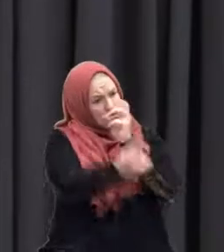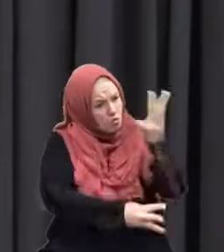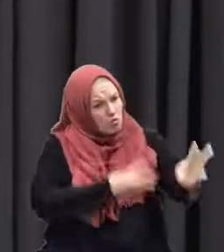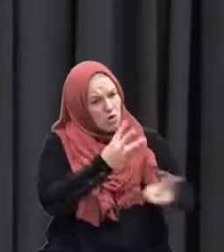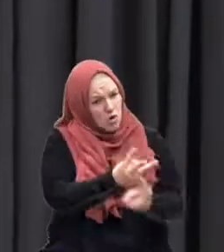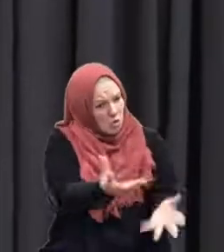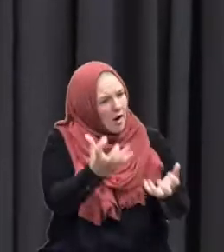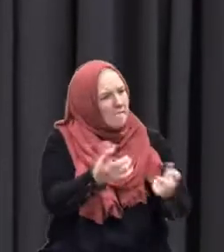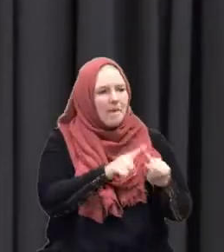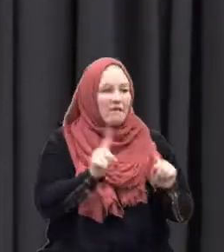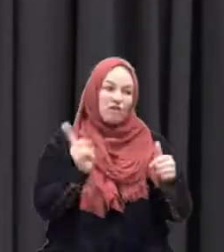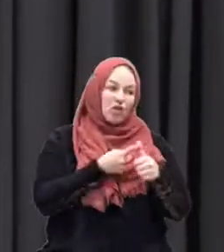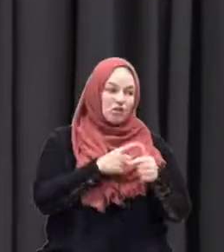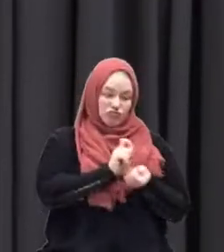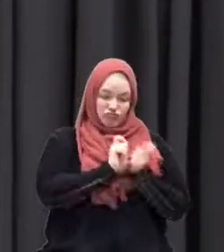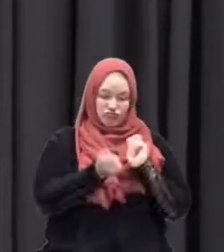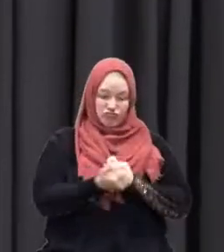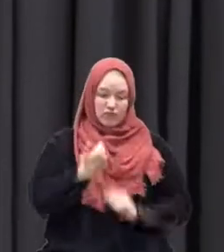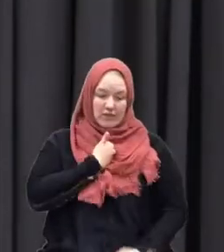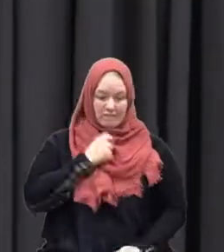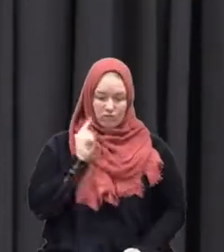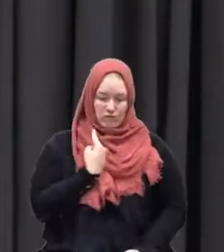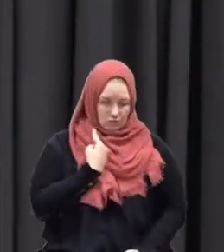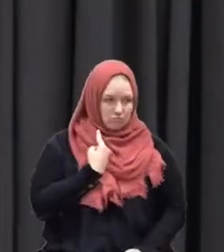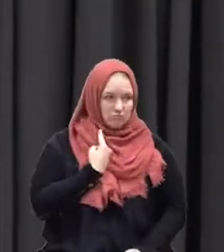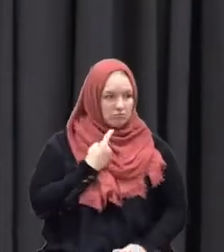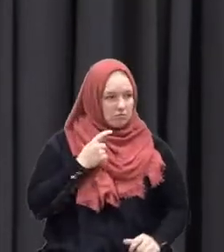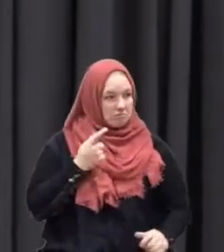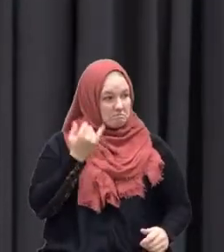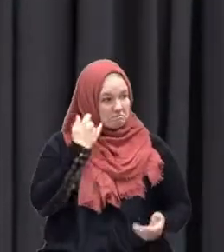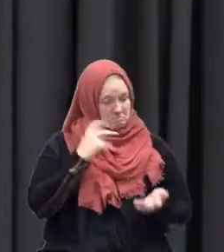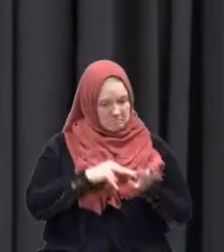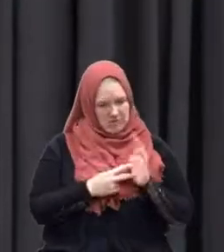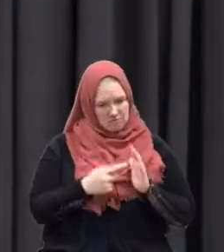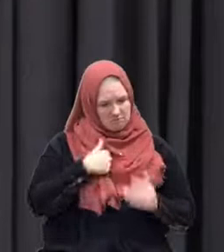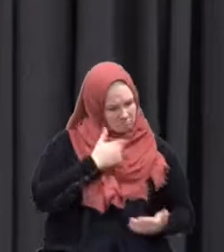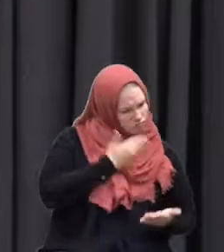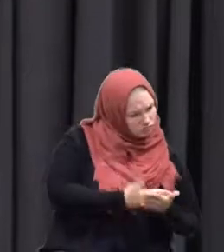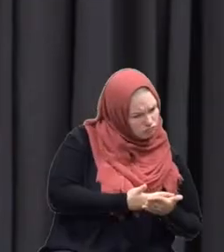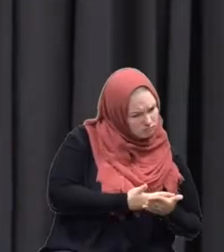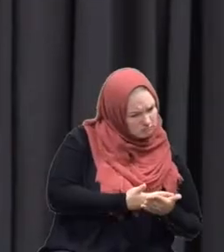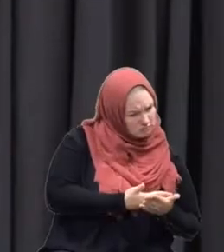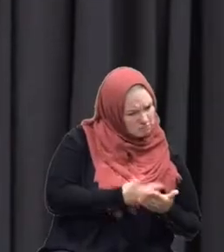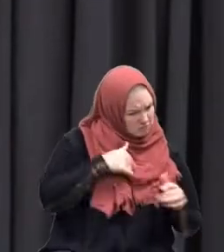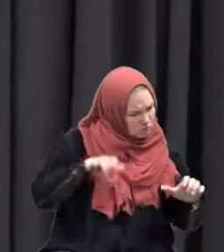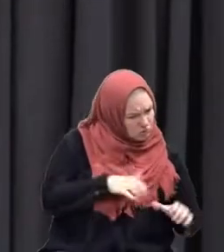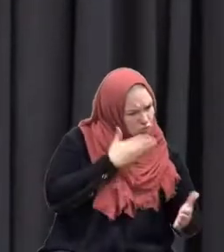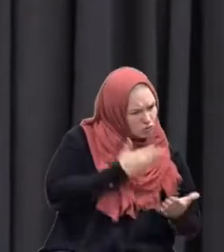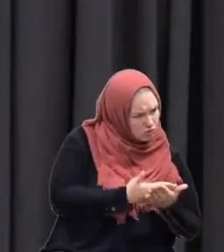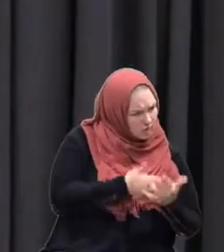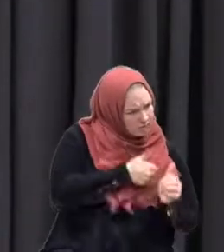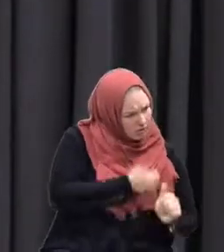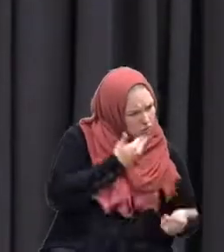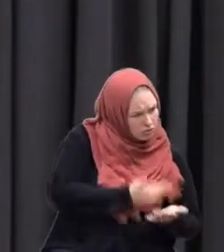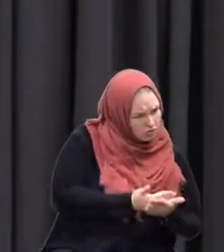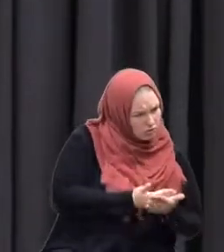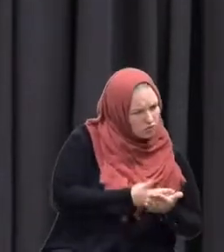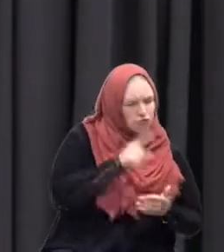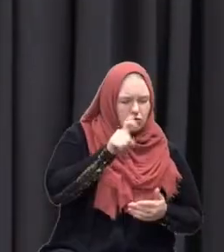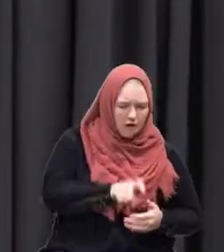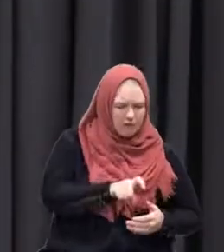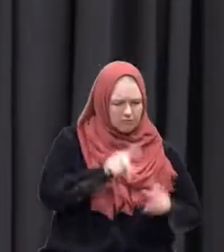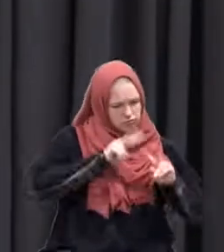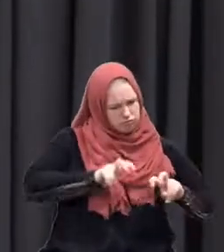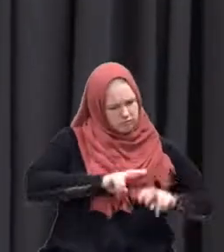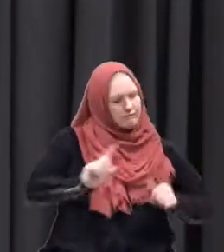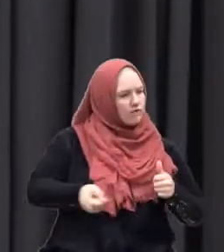start talking about reforming ourselves, we always look for a scapegoat to take excuses and shelter behind